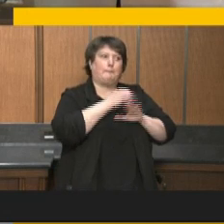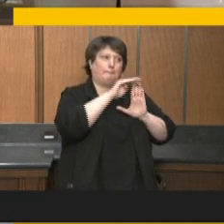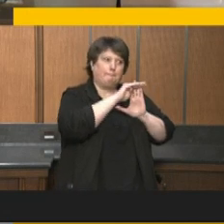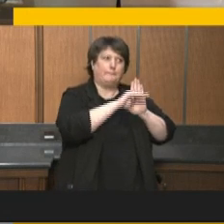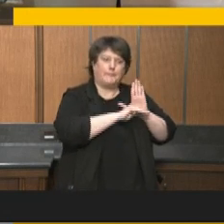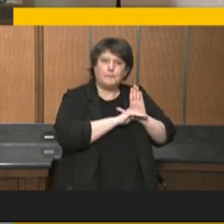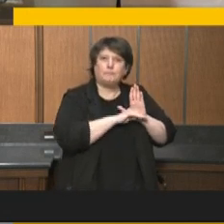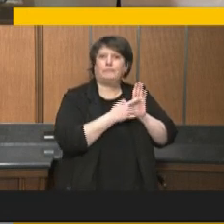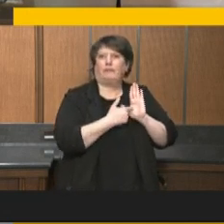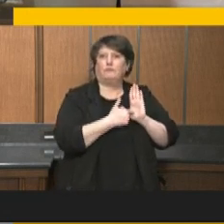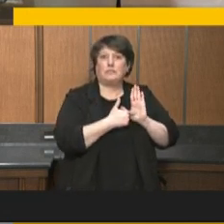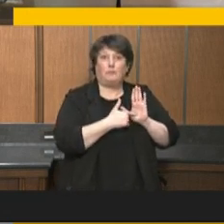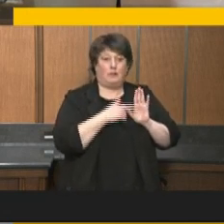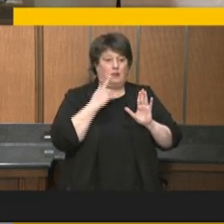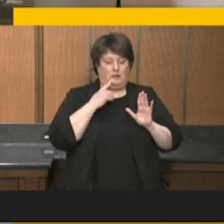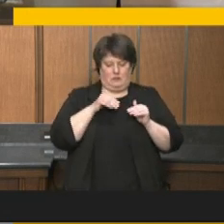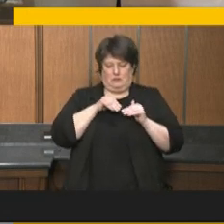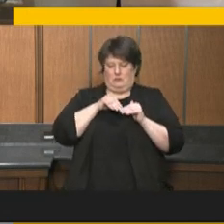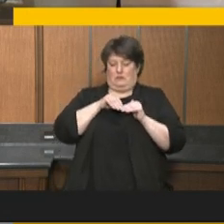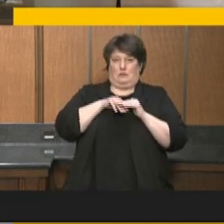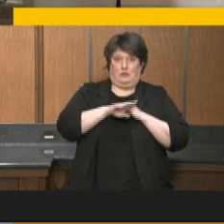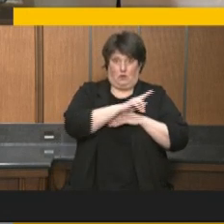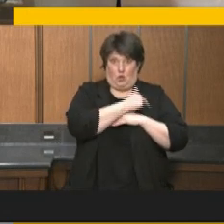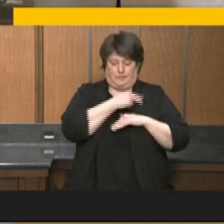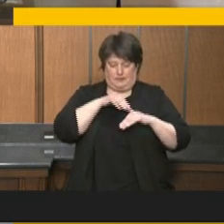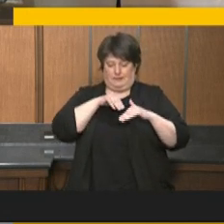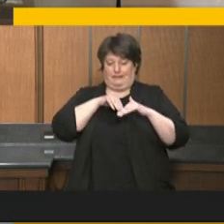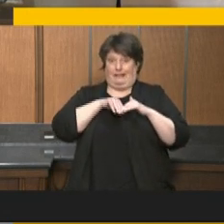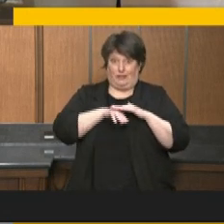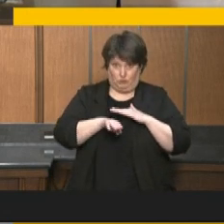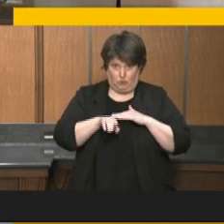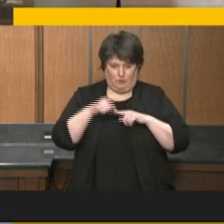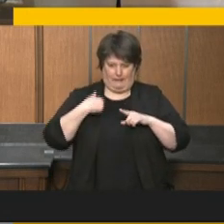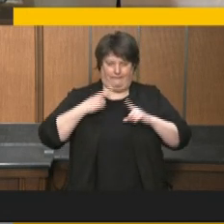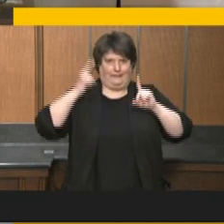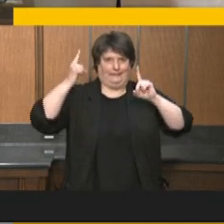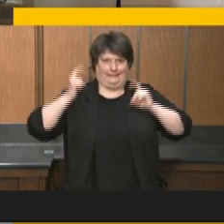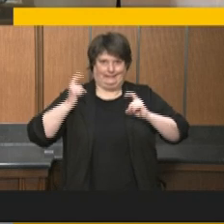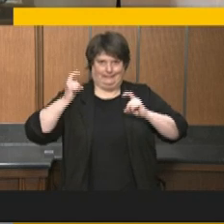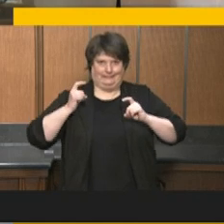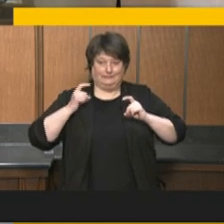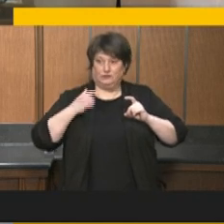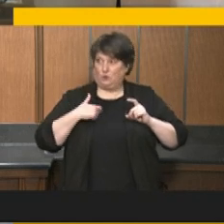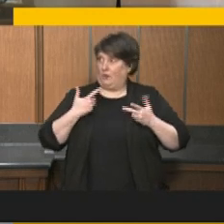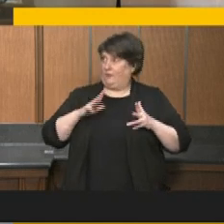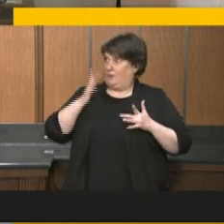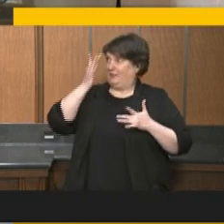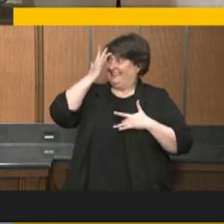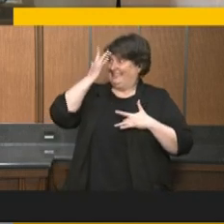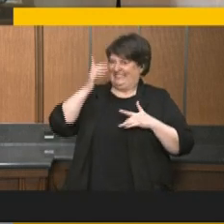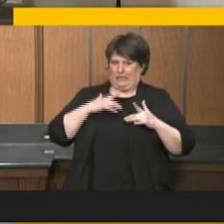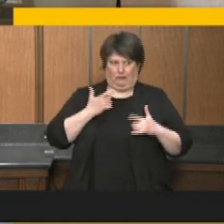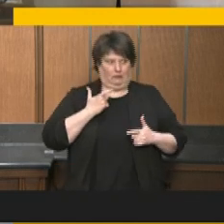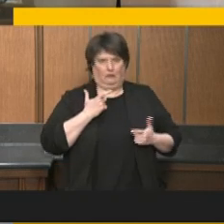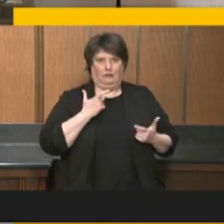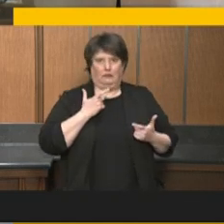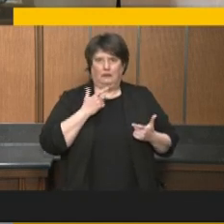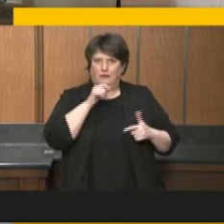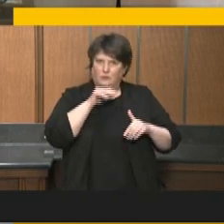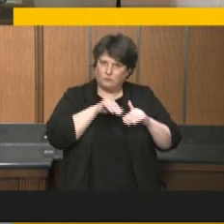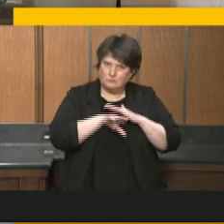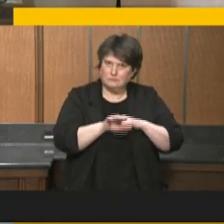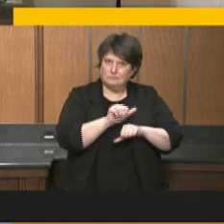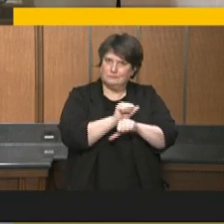screening at the front door of the hospital so that making sure that sick healthcare workers don't go to work, that they have